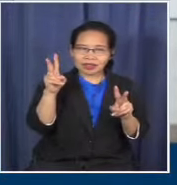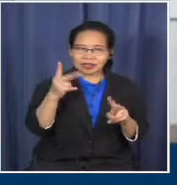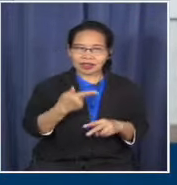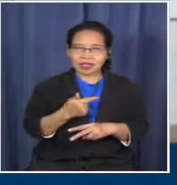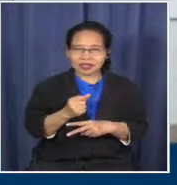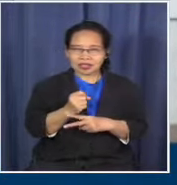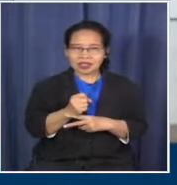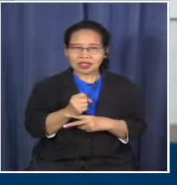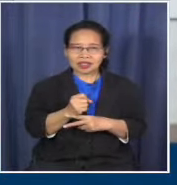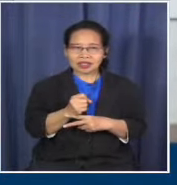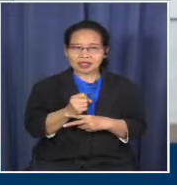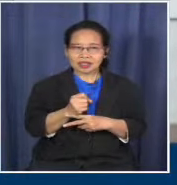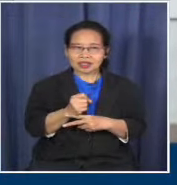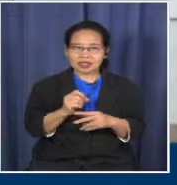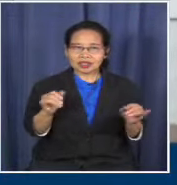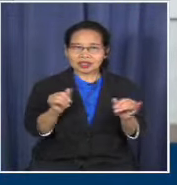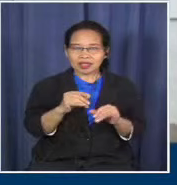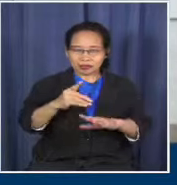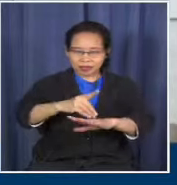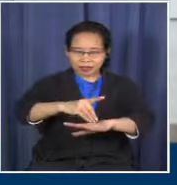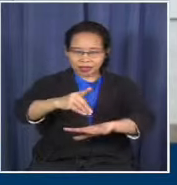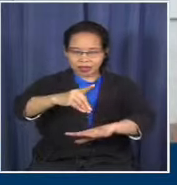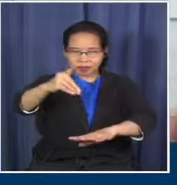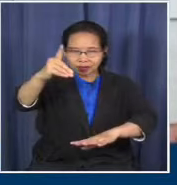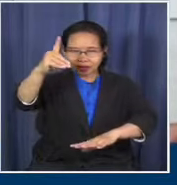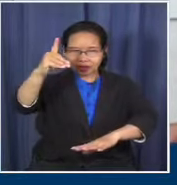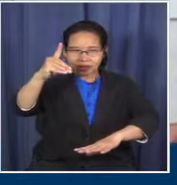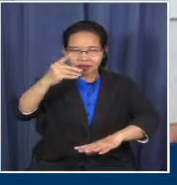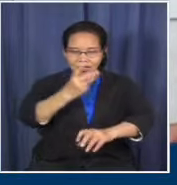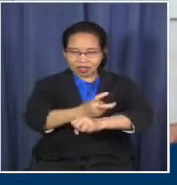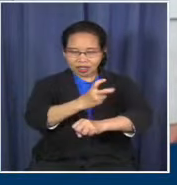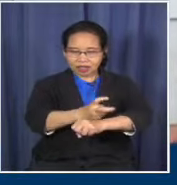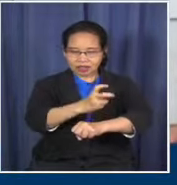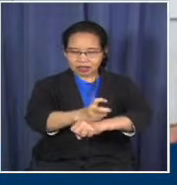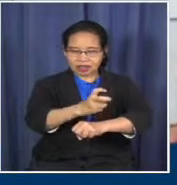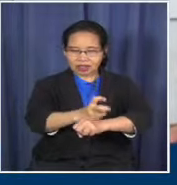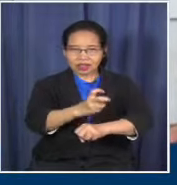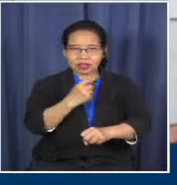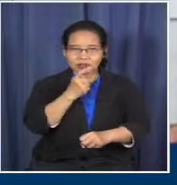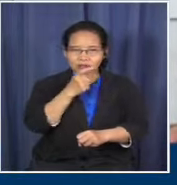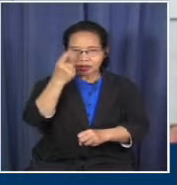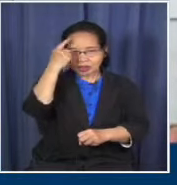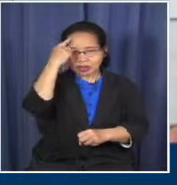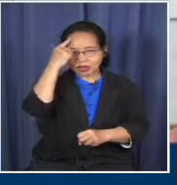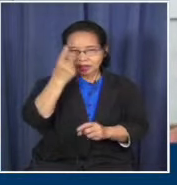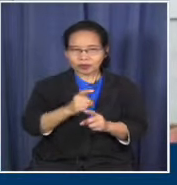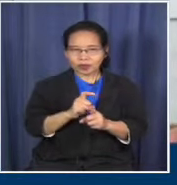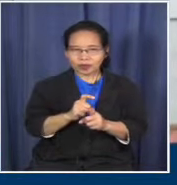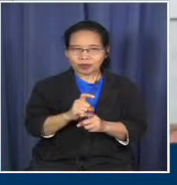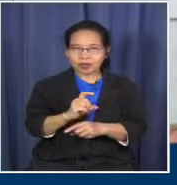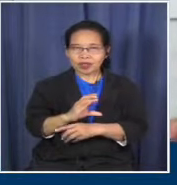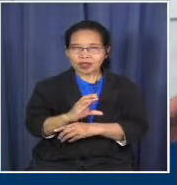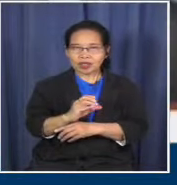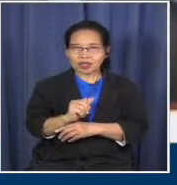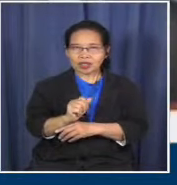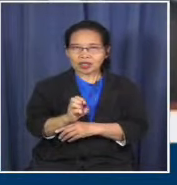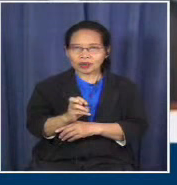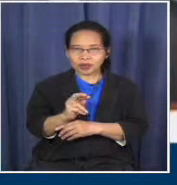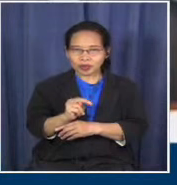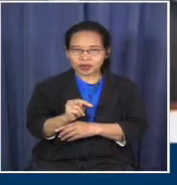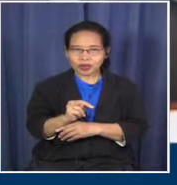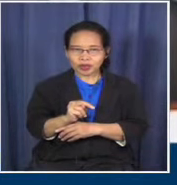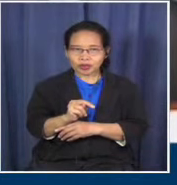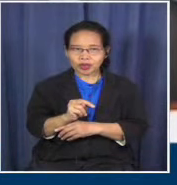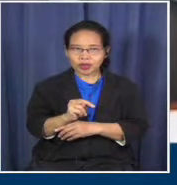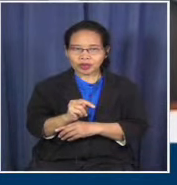things were made from invisible gases. The same thing with the diamond. It is a very hard matter, but who